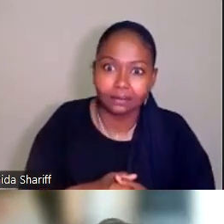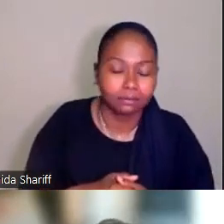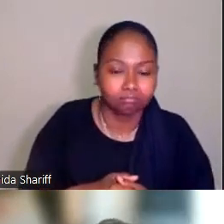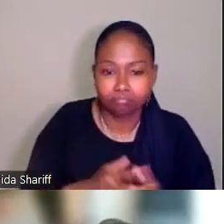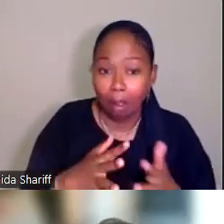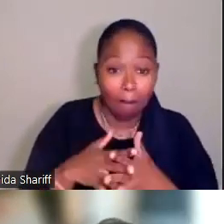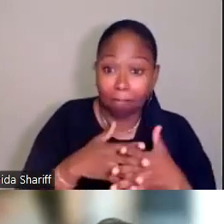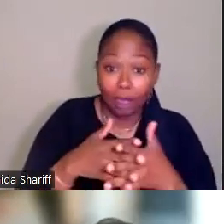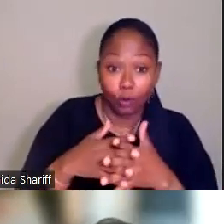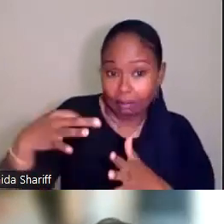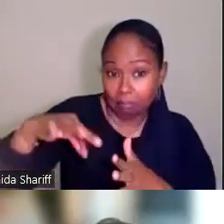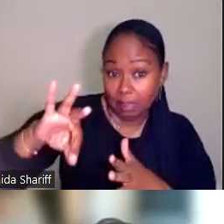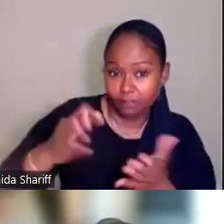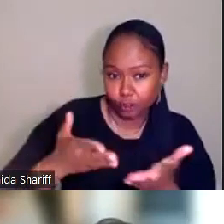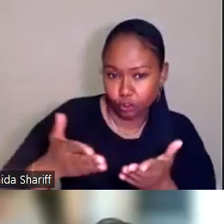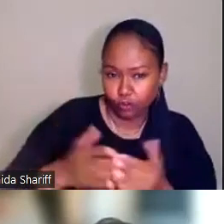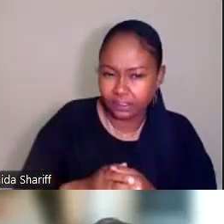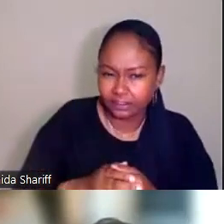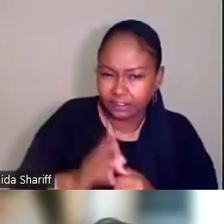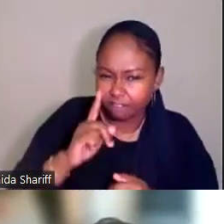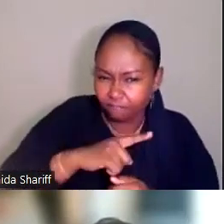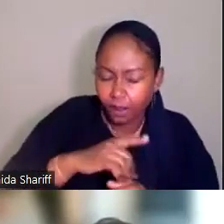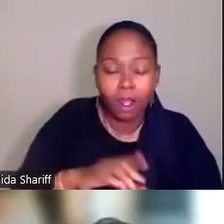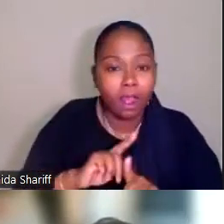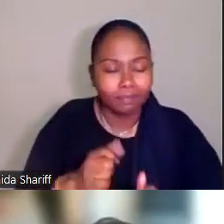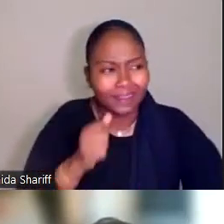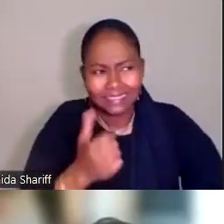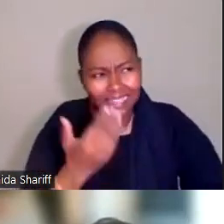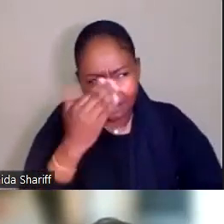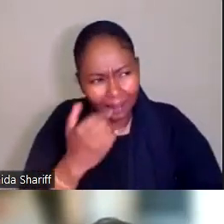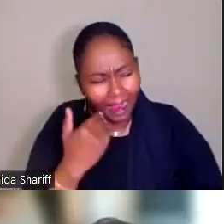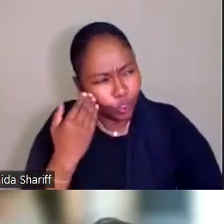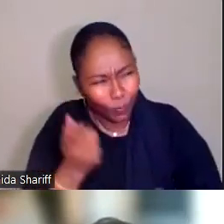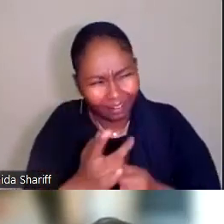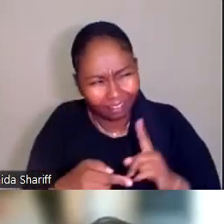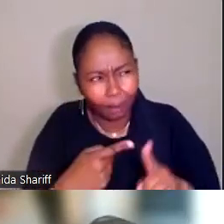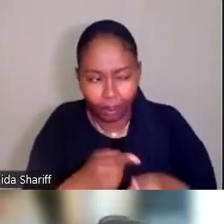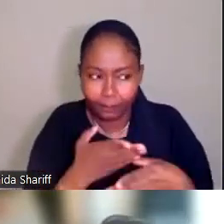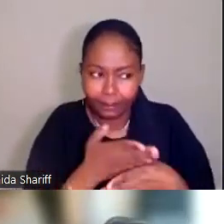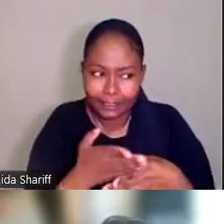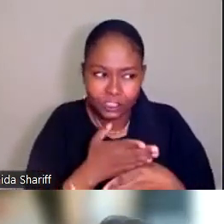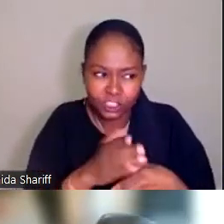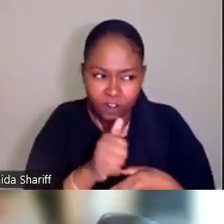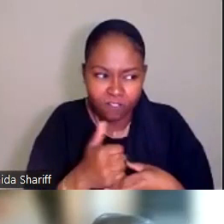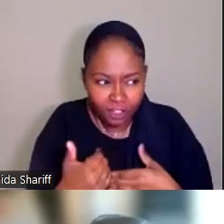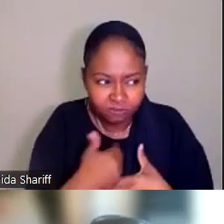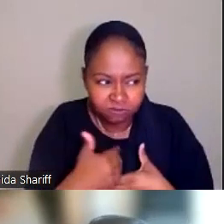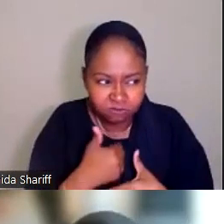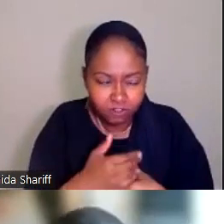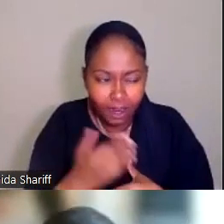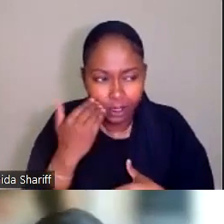that's not something that I know anything about, but I share the frustration, and I know it is, the problem is